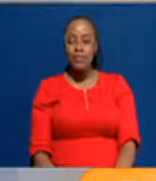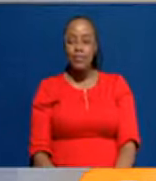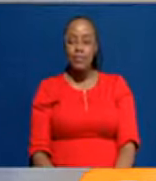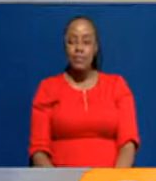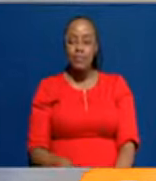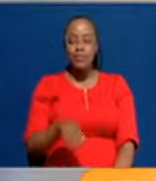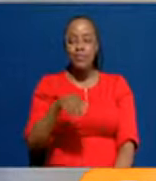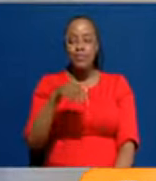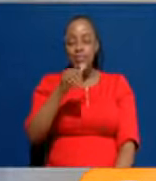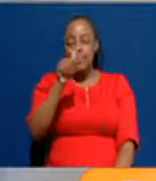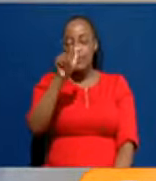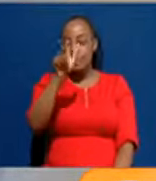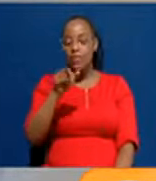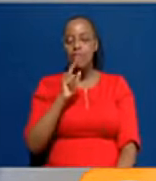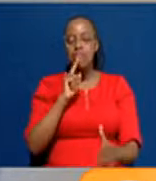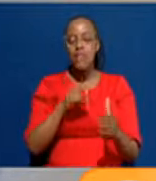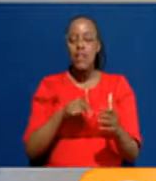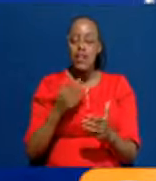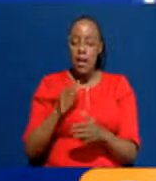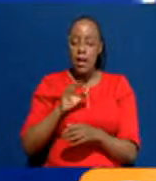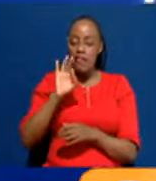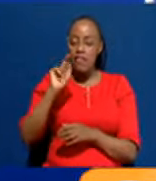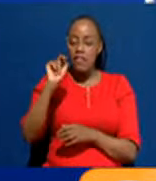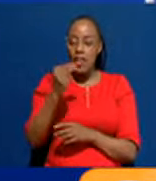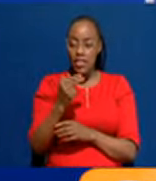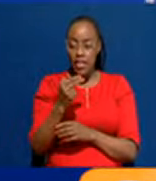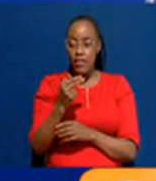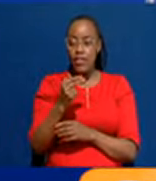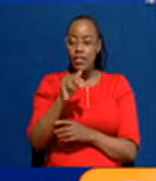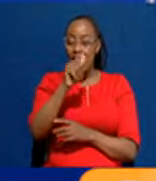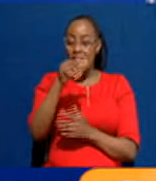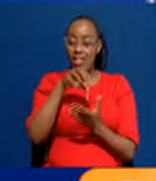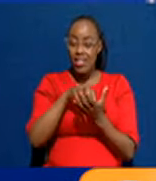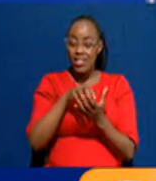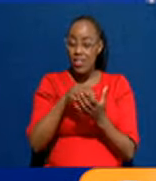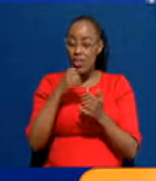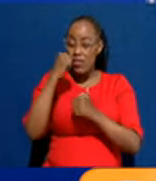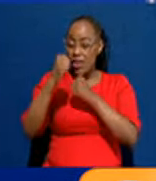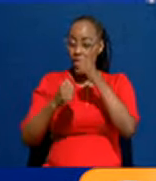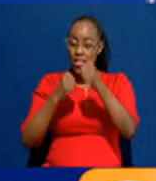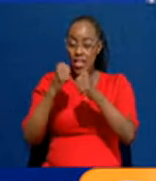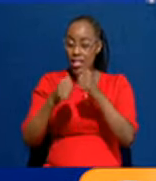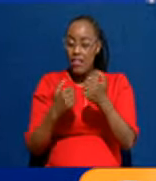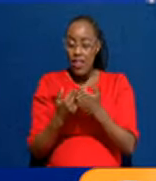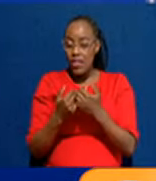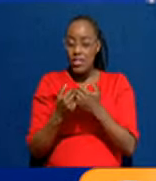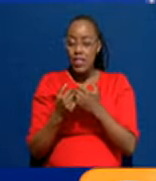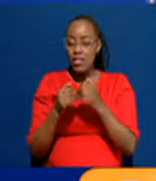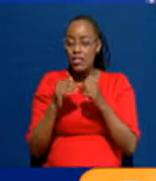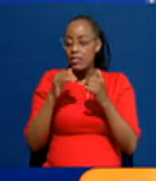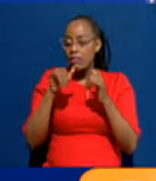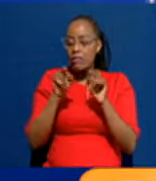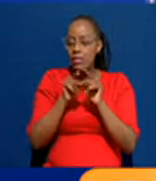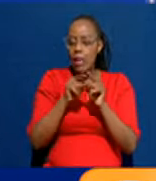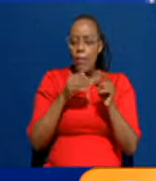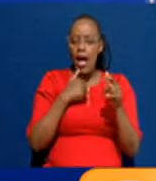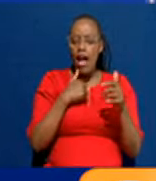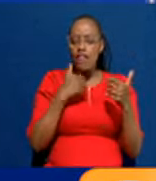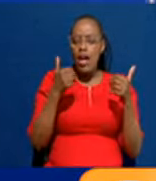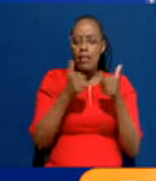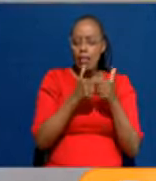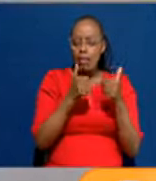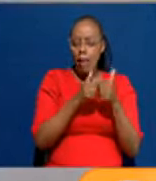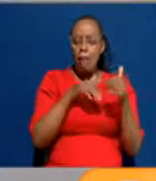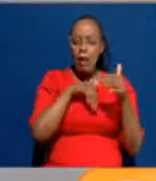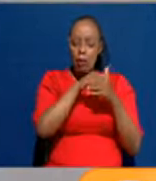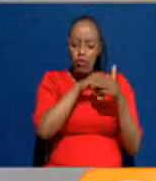Sir Nixon Dugira says, Madam Faith, are there cases of athletics fixing just like there's match fixing in